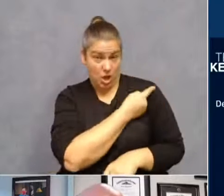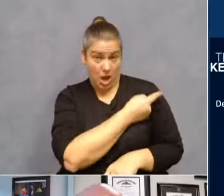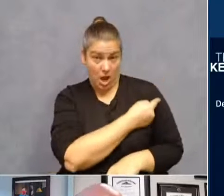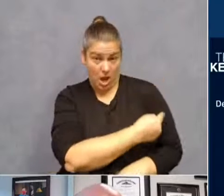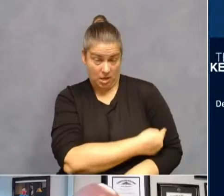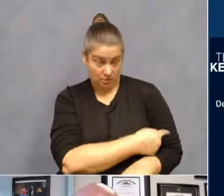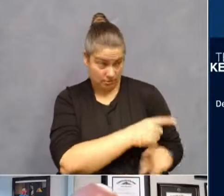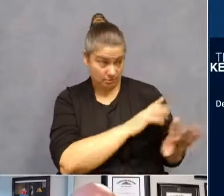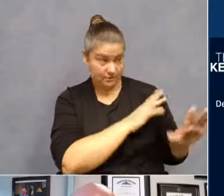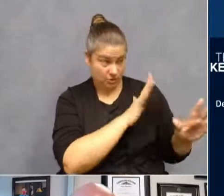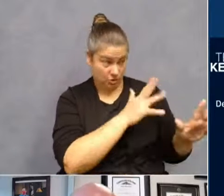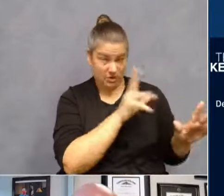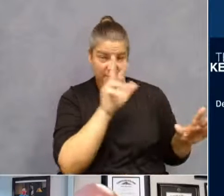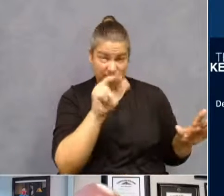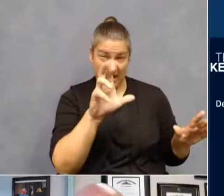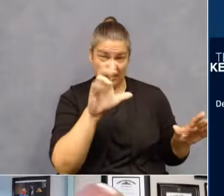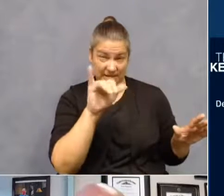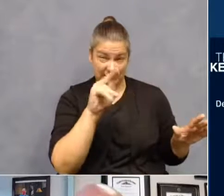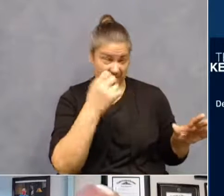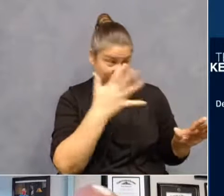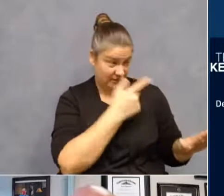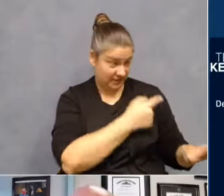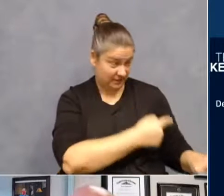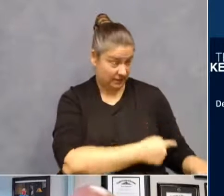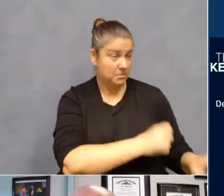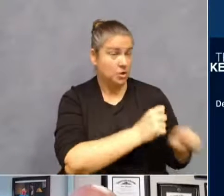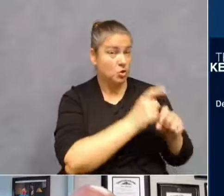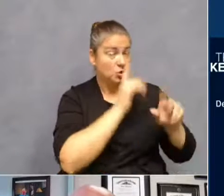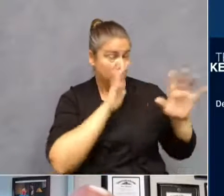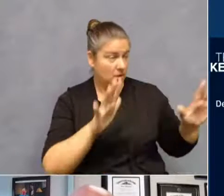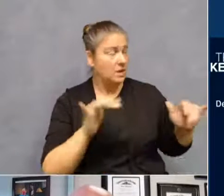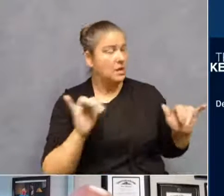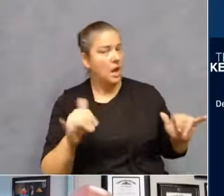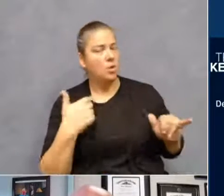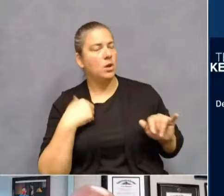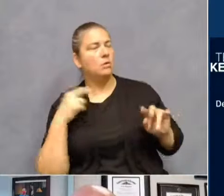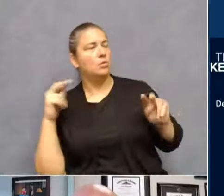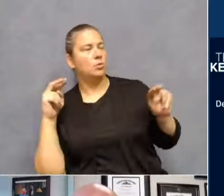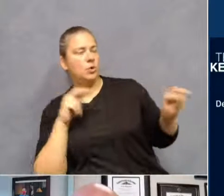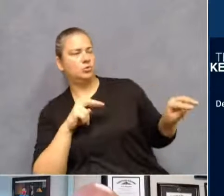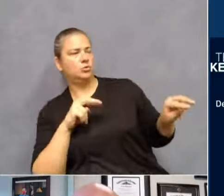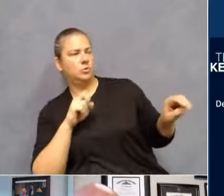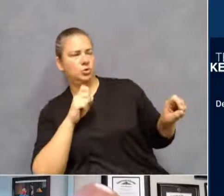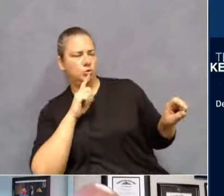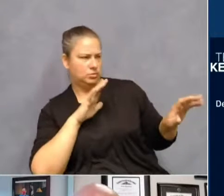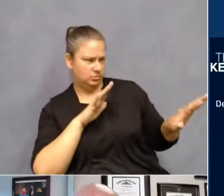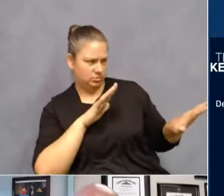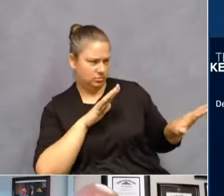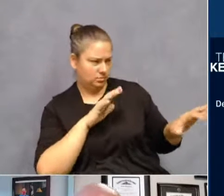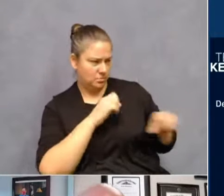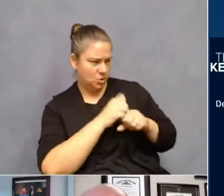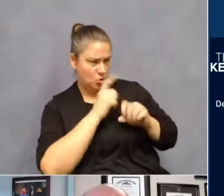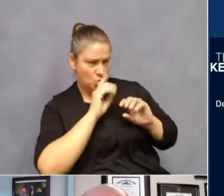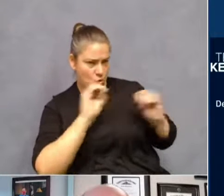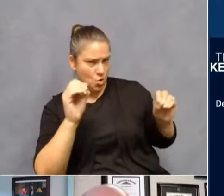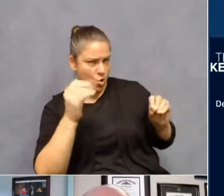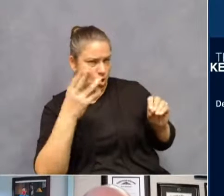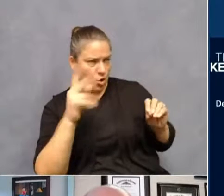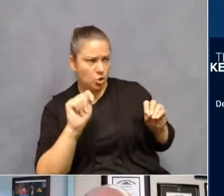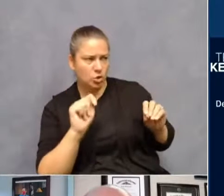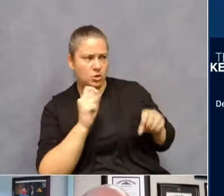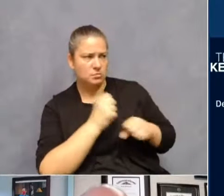as we vaccinate larger and larger number of people, that it's causing any harms or unintended